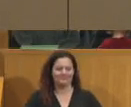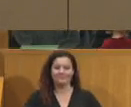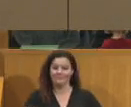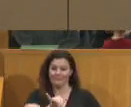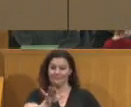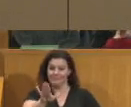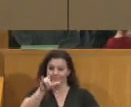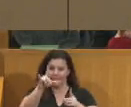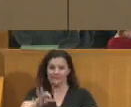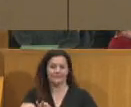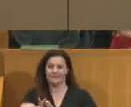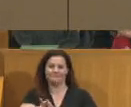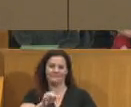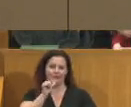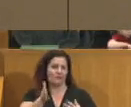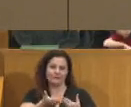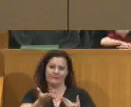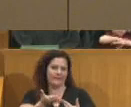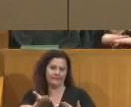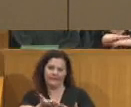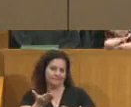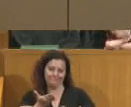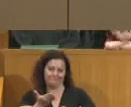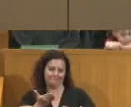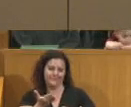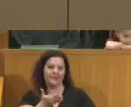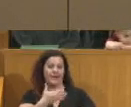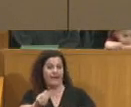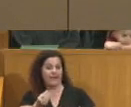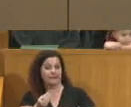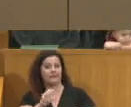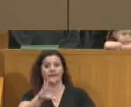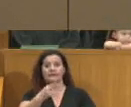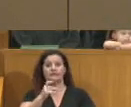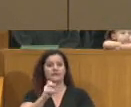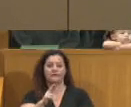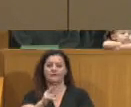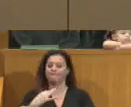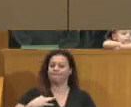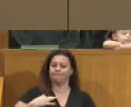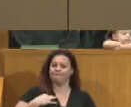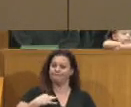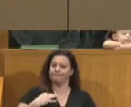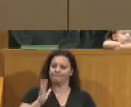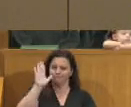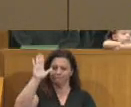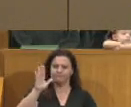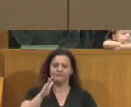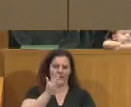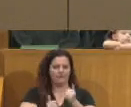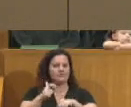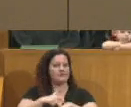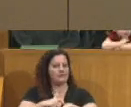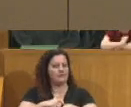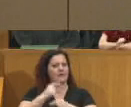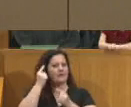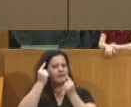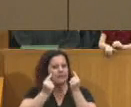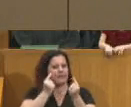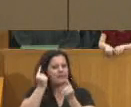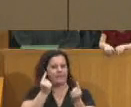of, our own city, with the downtown campus, with our light rail system. You know, UNC Charlotte has branched out with